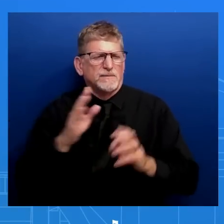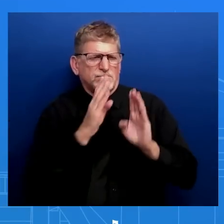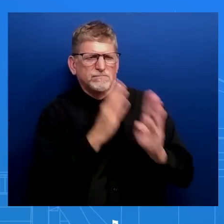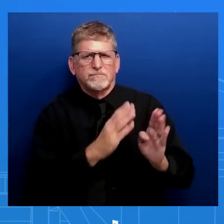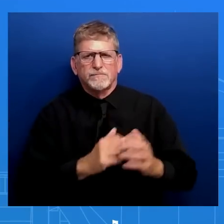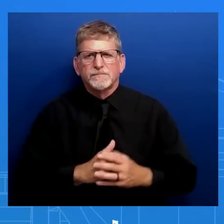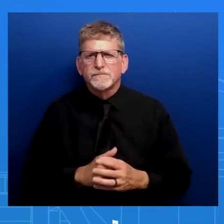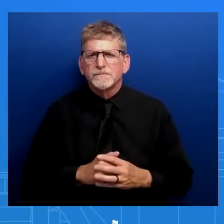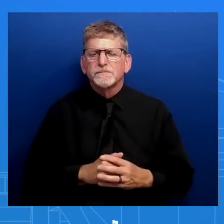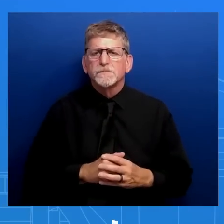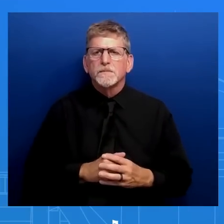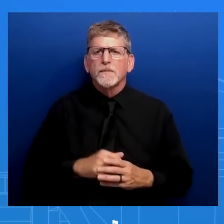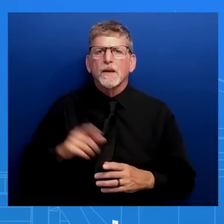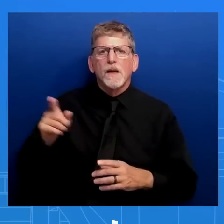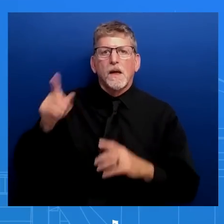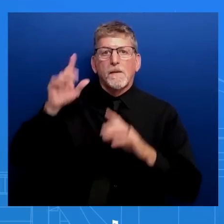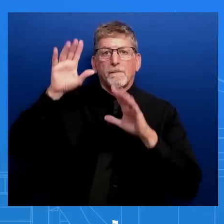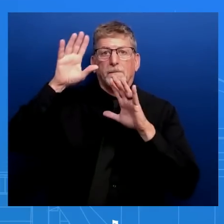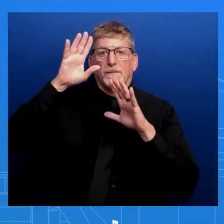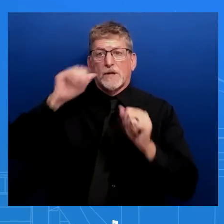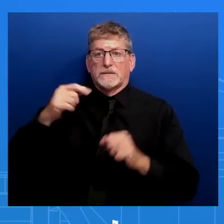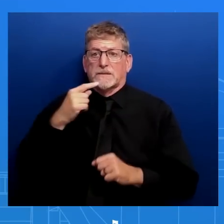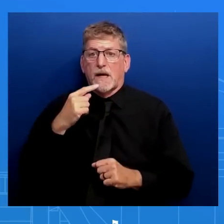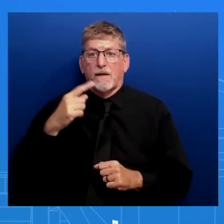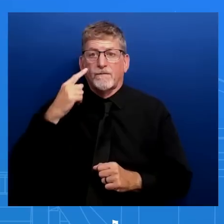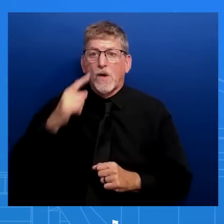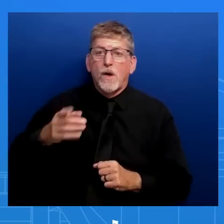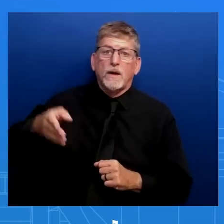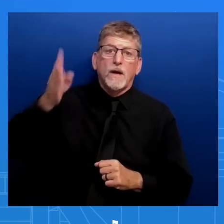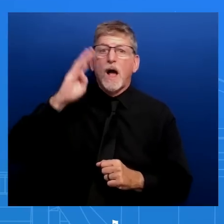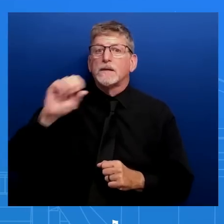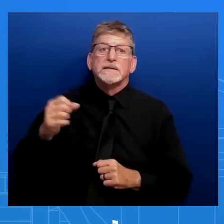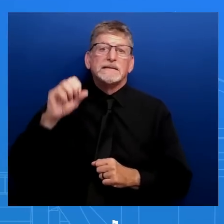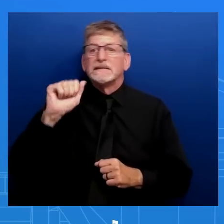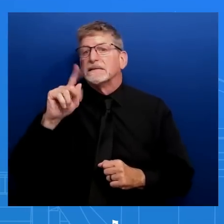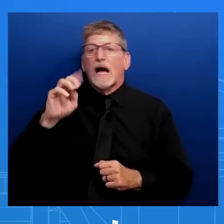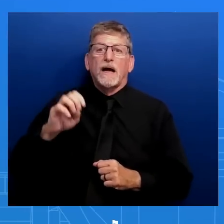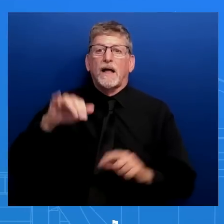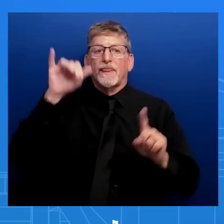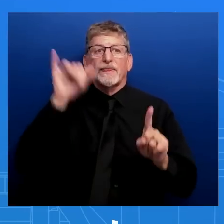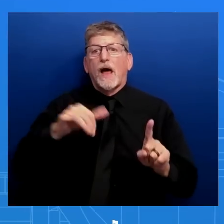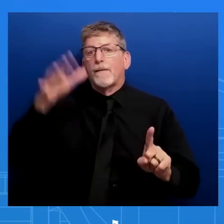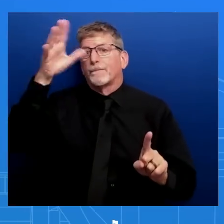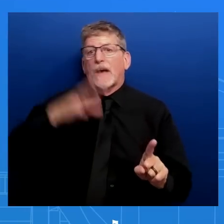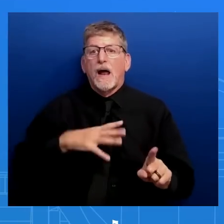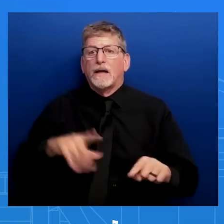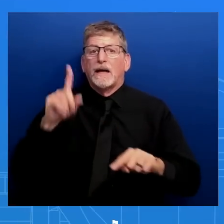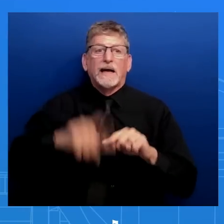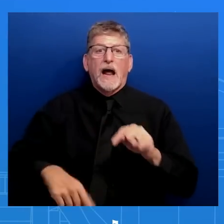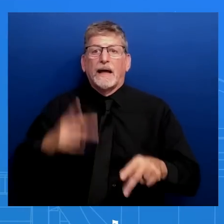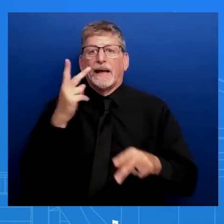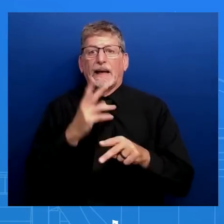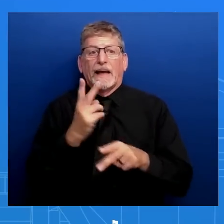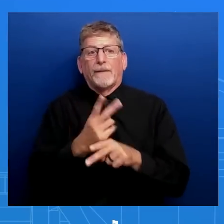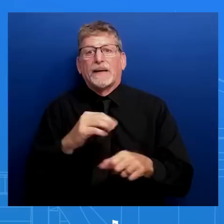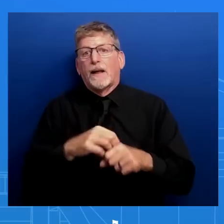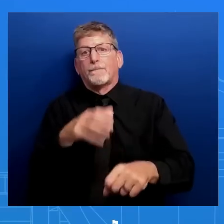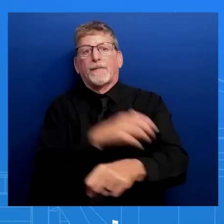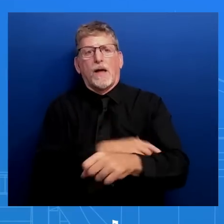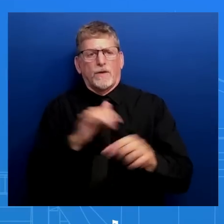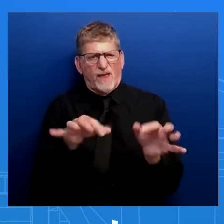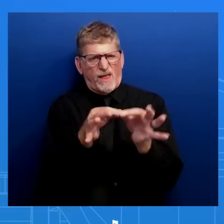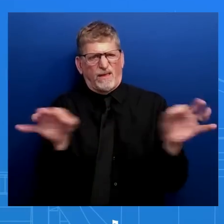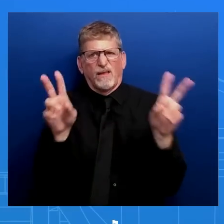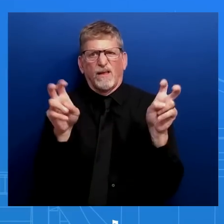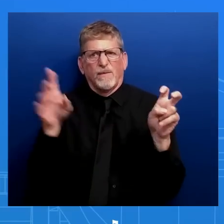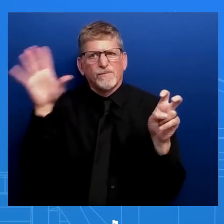power. Regime this change. This might have changed that. Regime change is not our policy. We've been very, very clear about that. What we're focused on is making